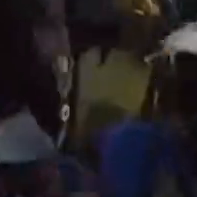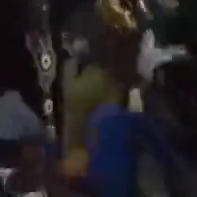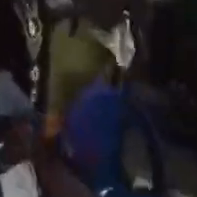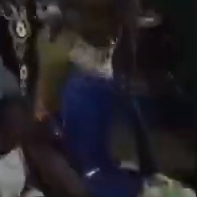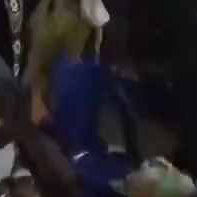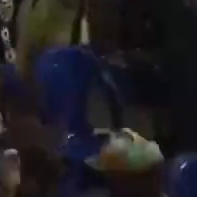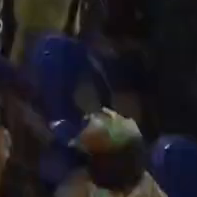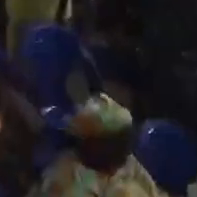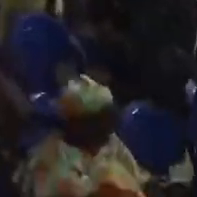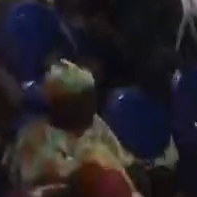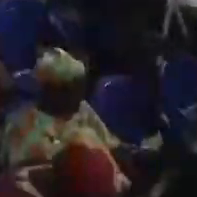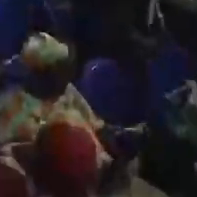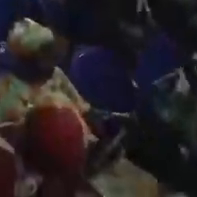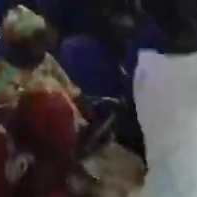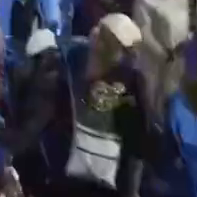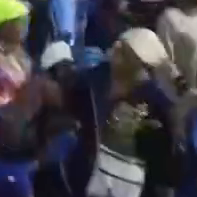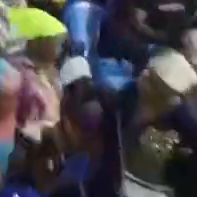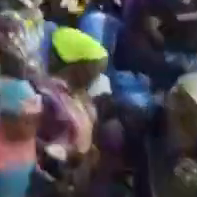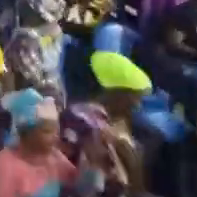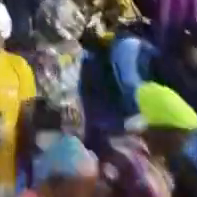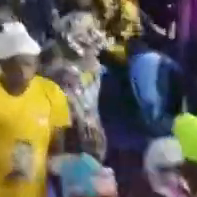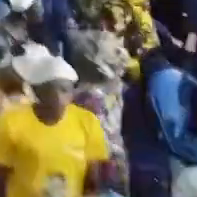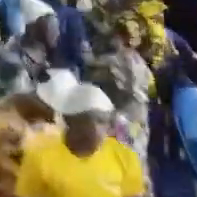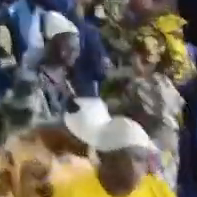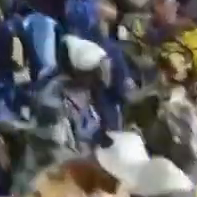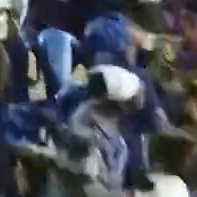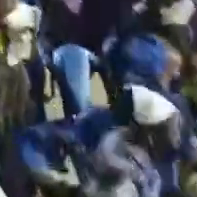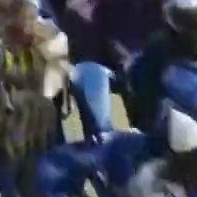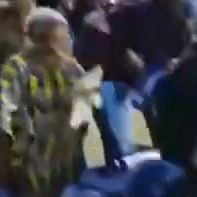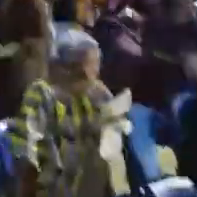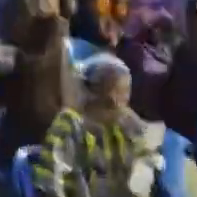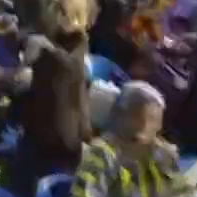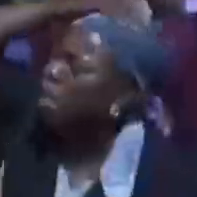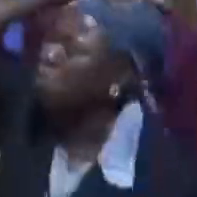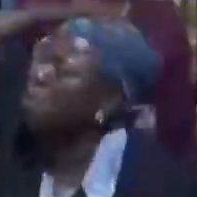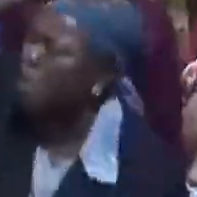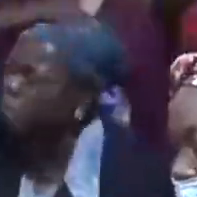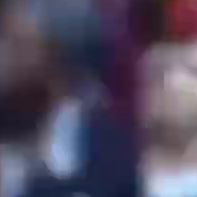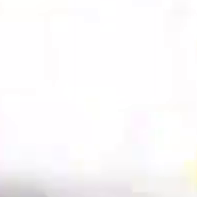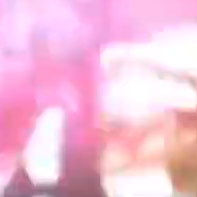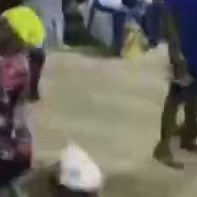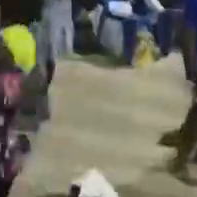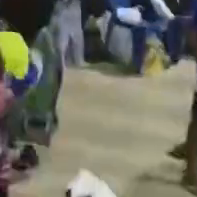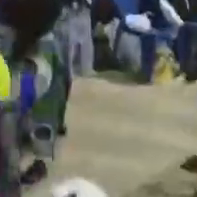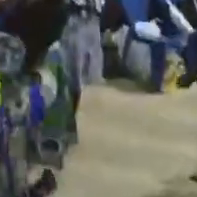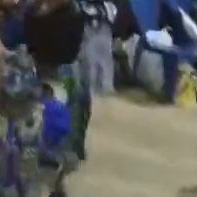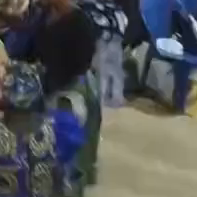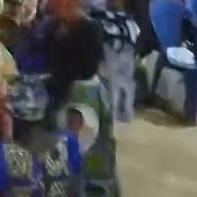Ya